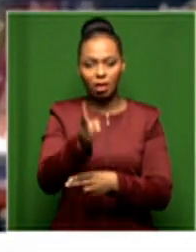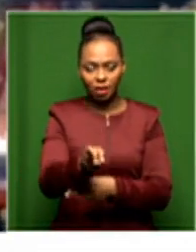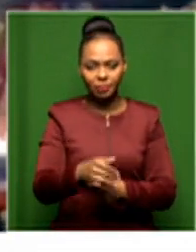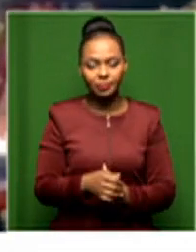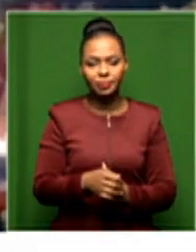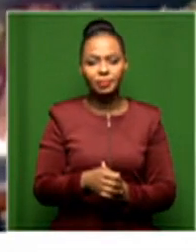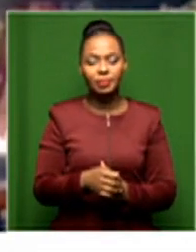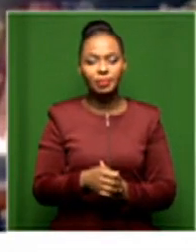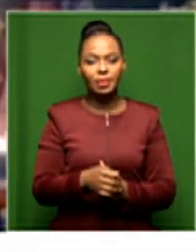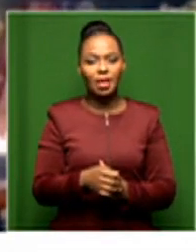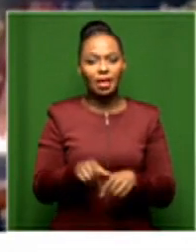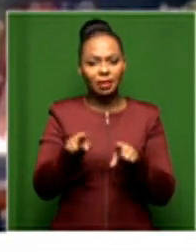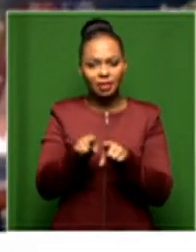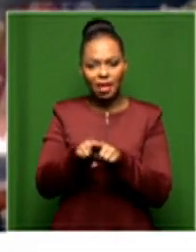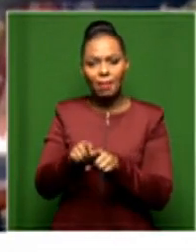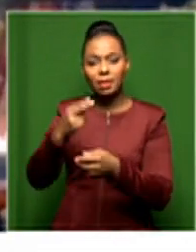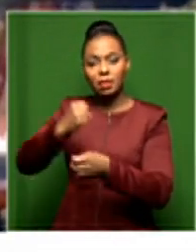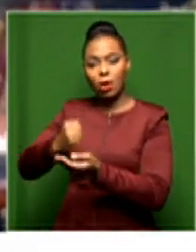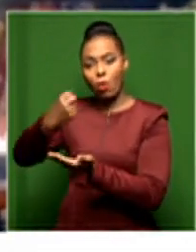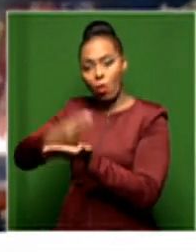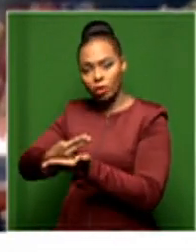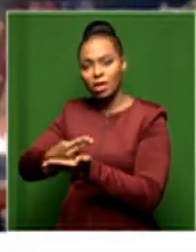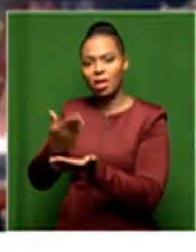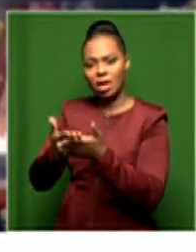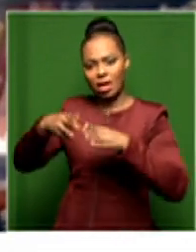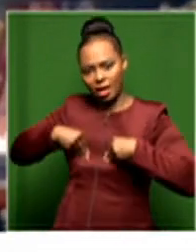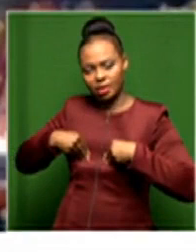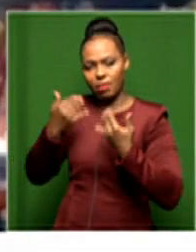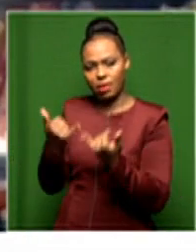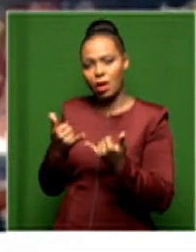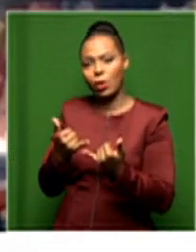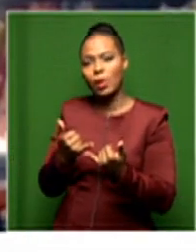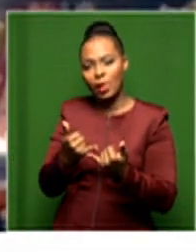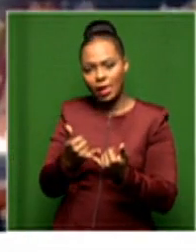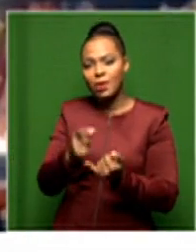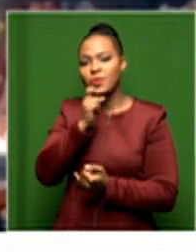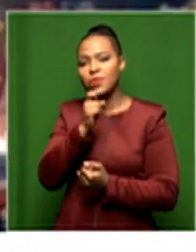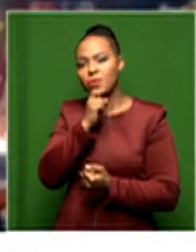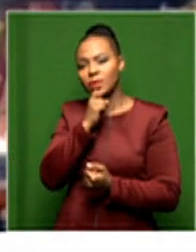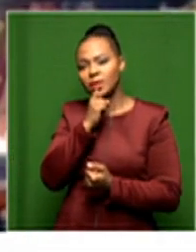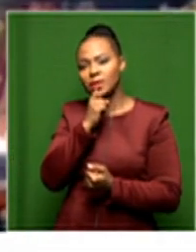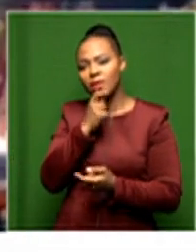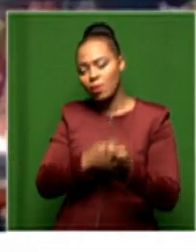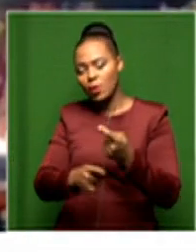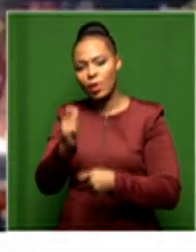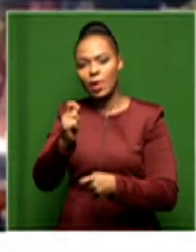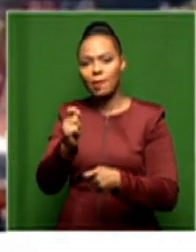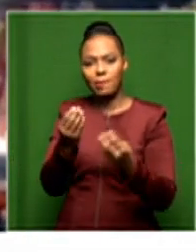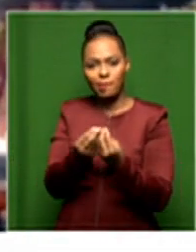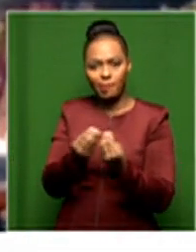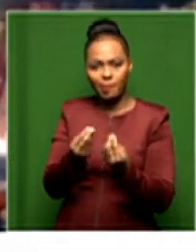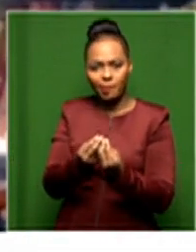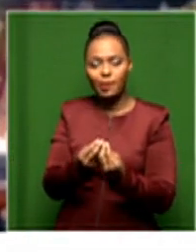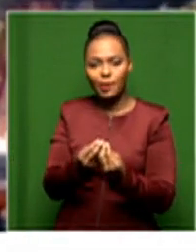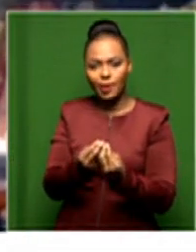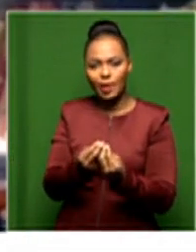is encouraging brand holders and stakeholders to accept recycled material, and that recycled material